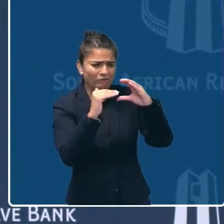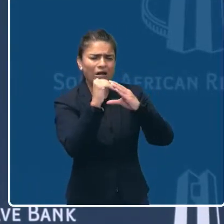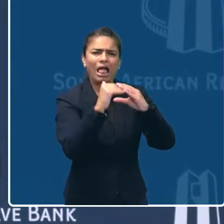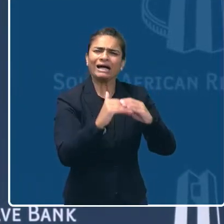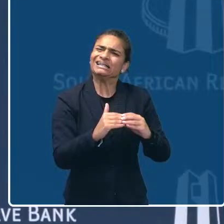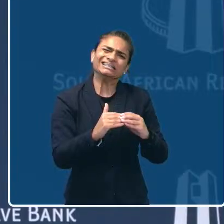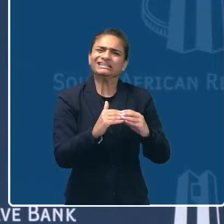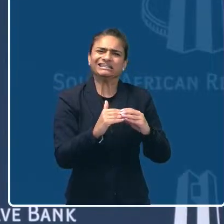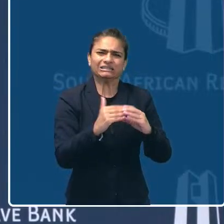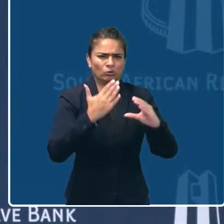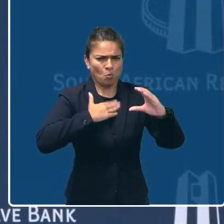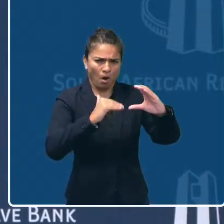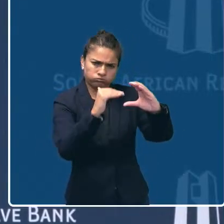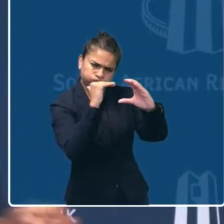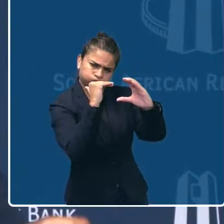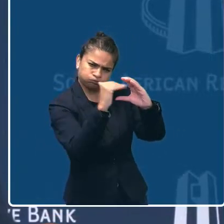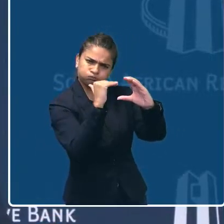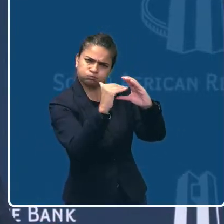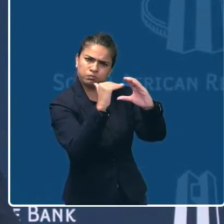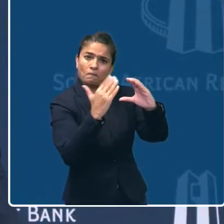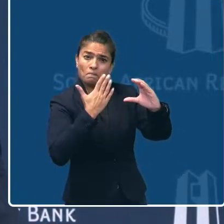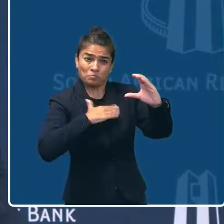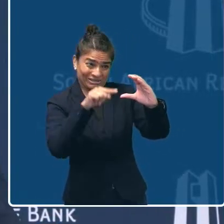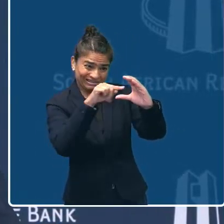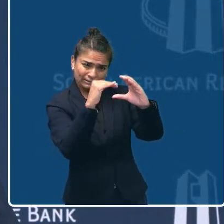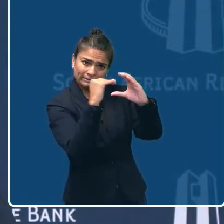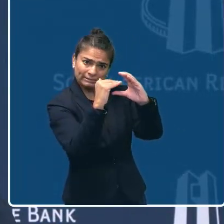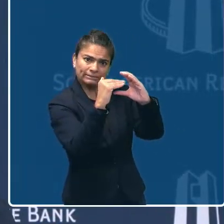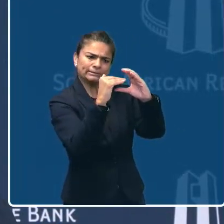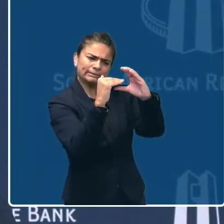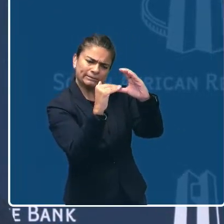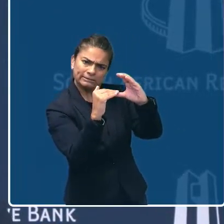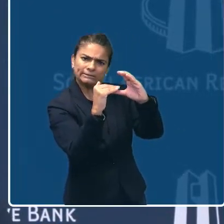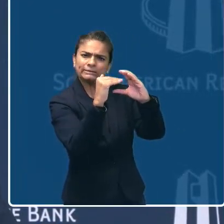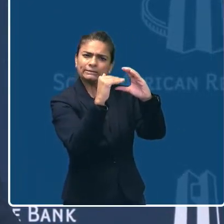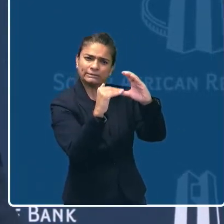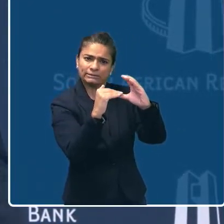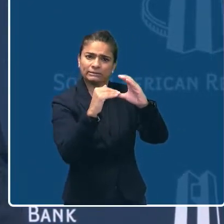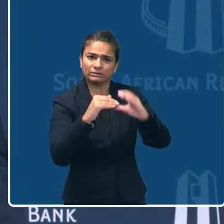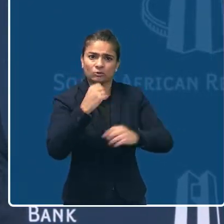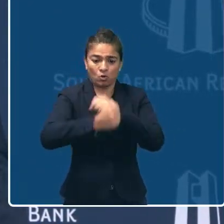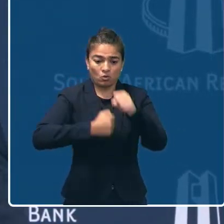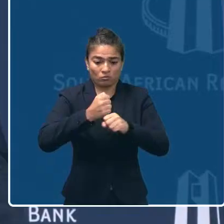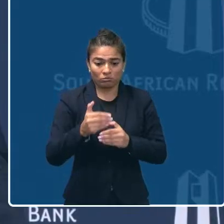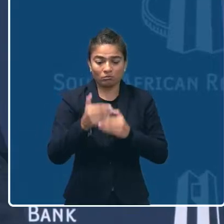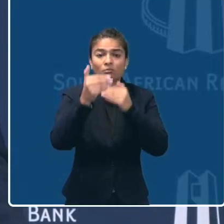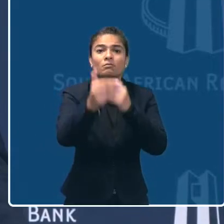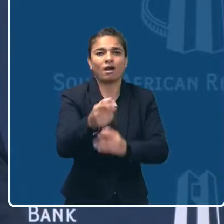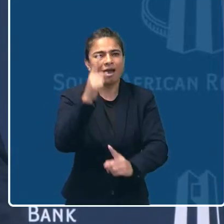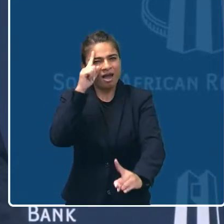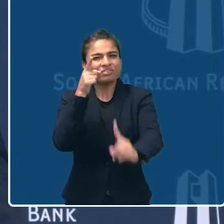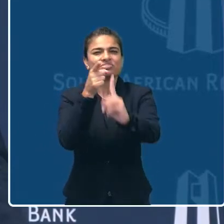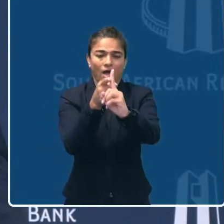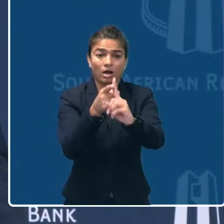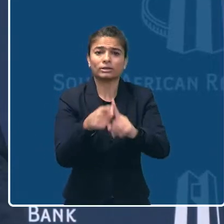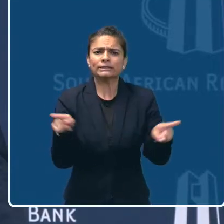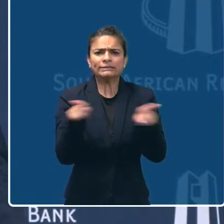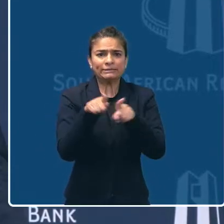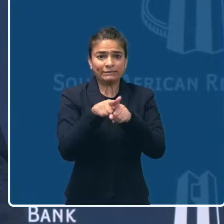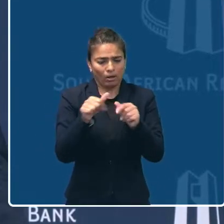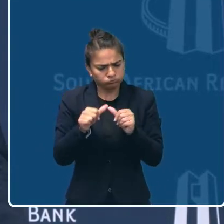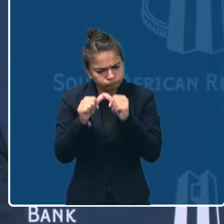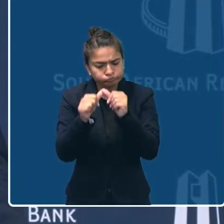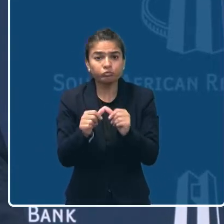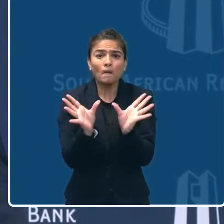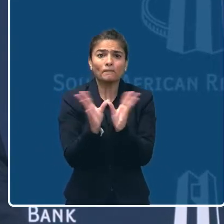move lower towards the bottom end of our target range. We will also consider scenarios with a